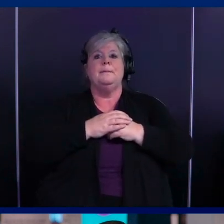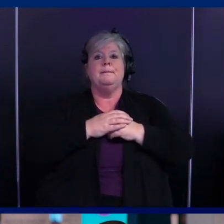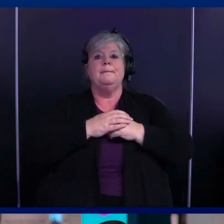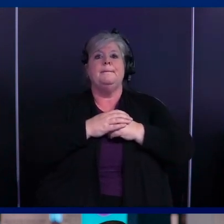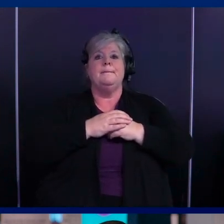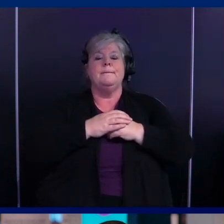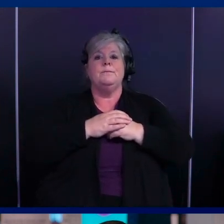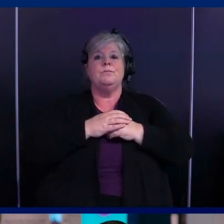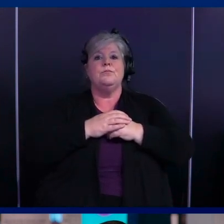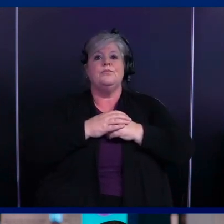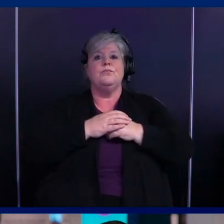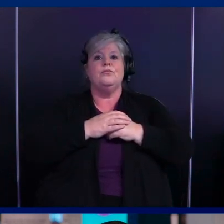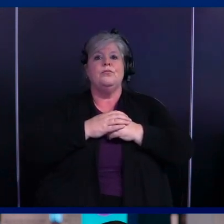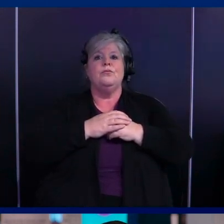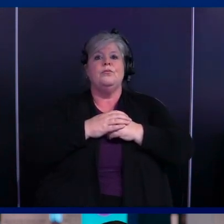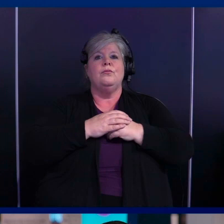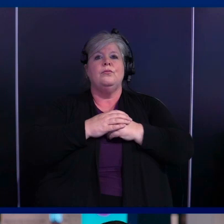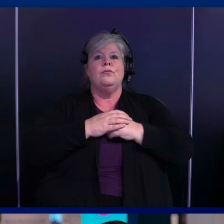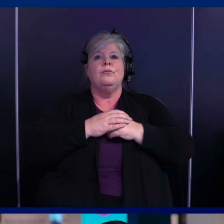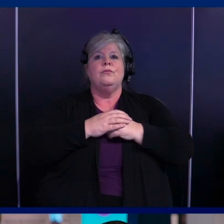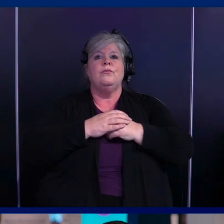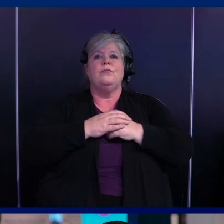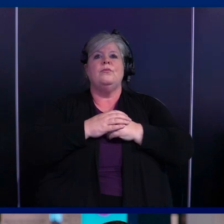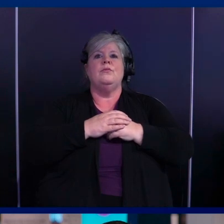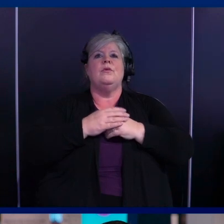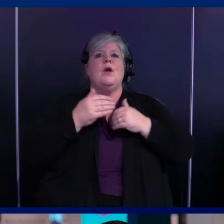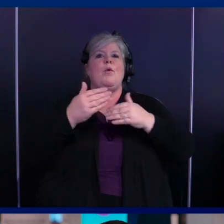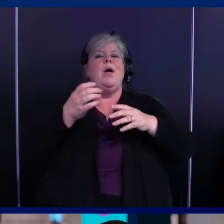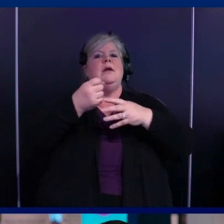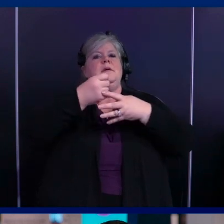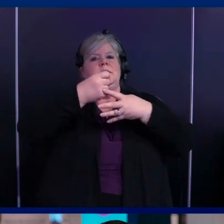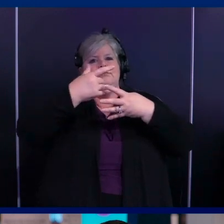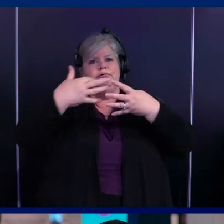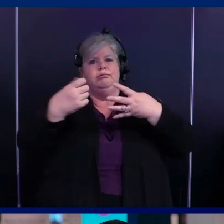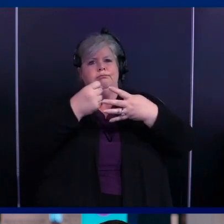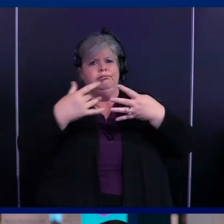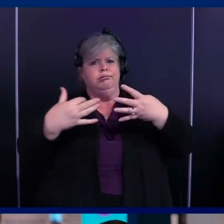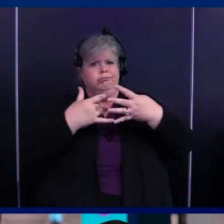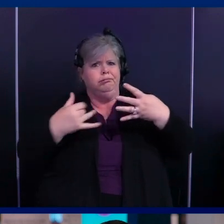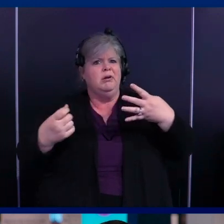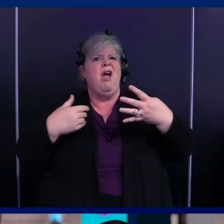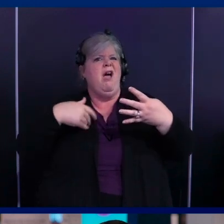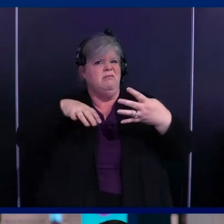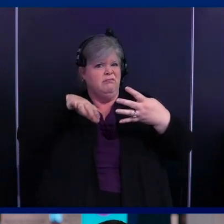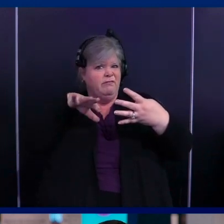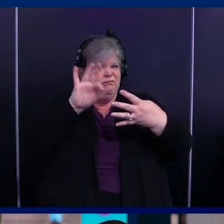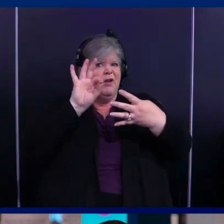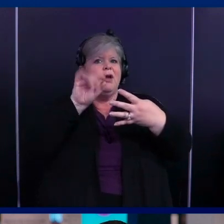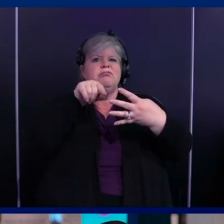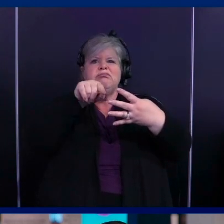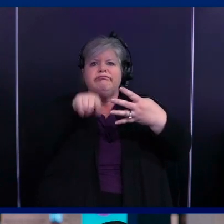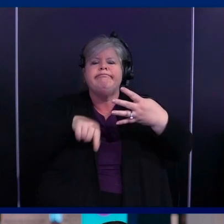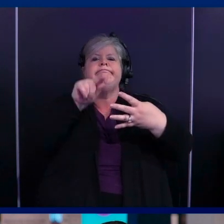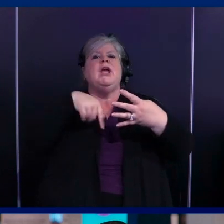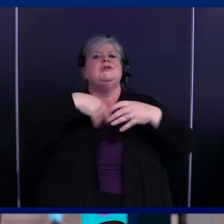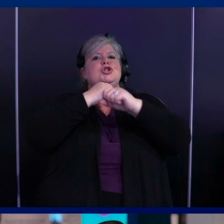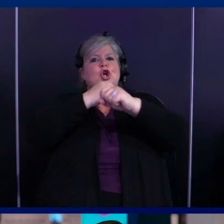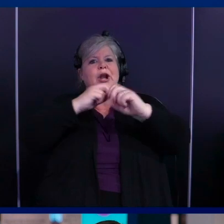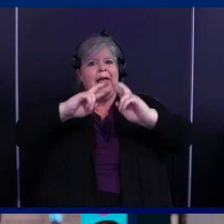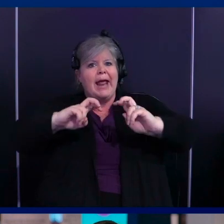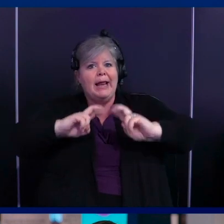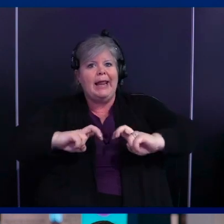I will drill down. You're able to select the security analytics plugin